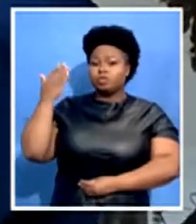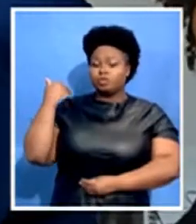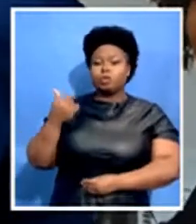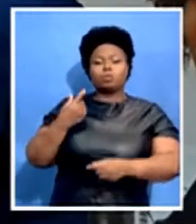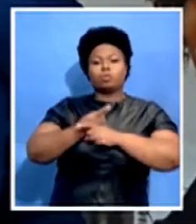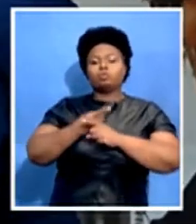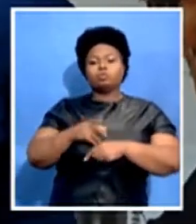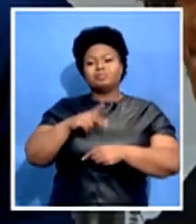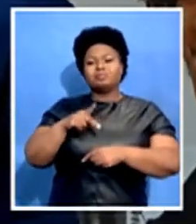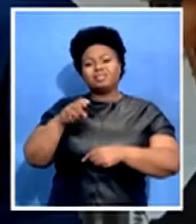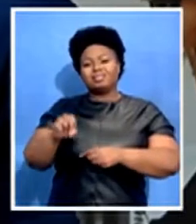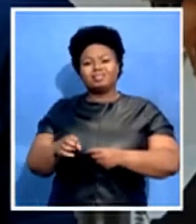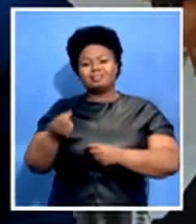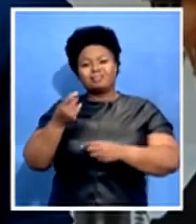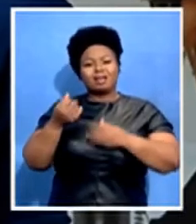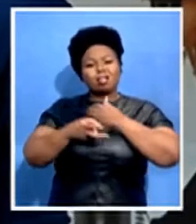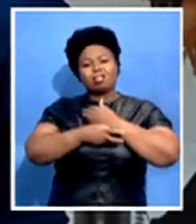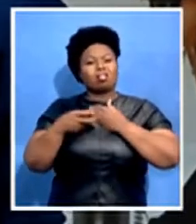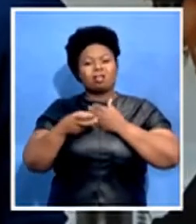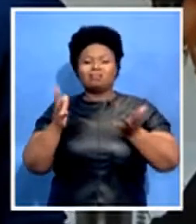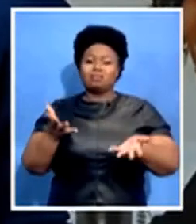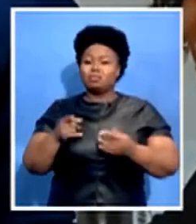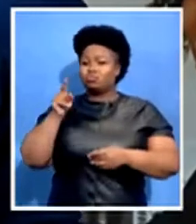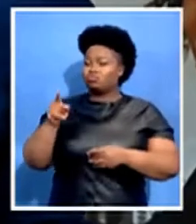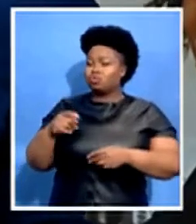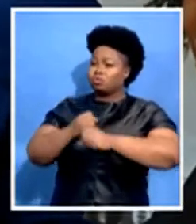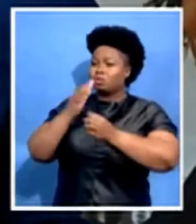might say, but how do you ensure that this is free of corruption?